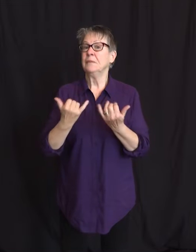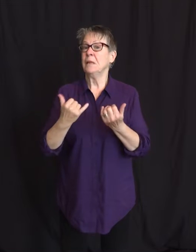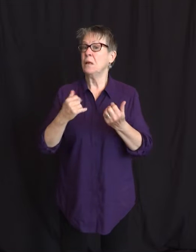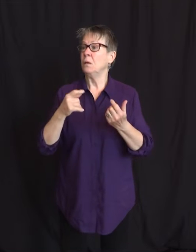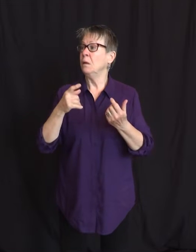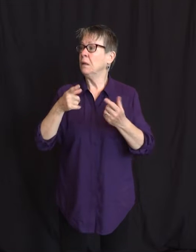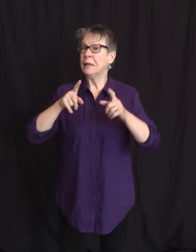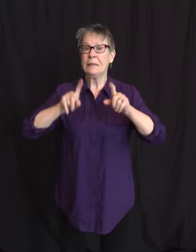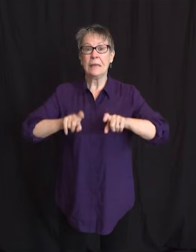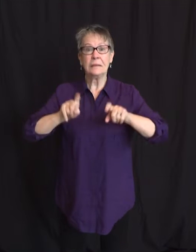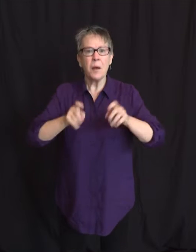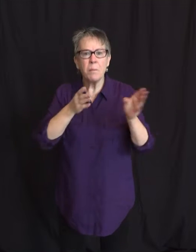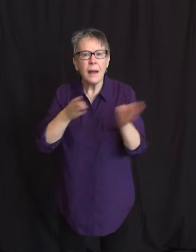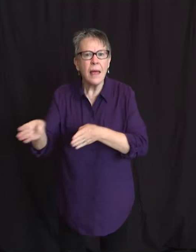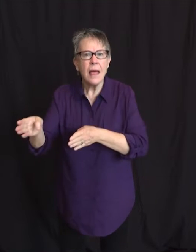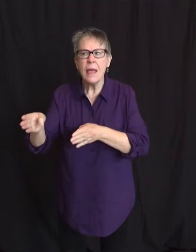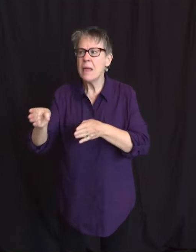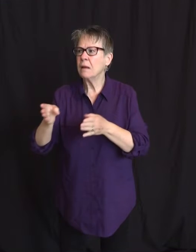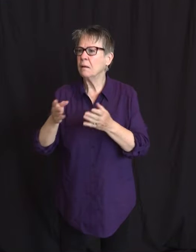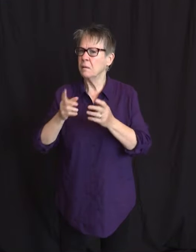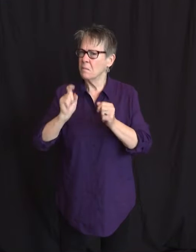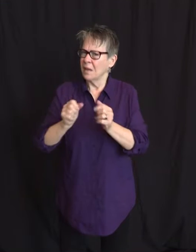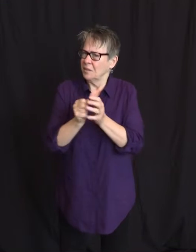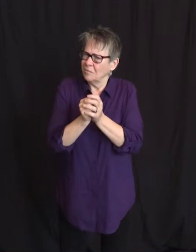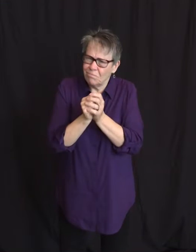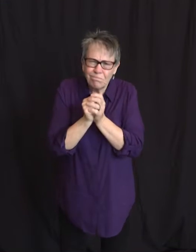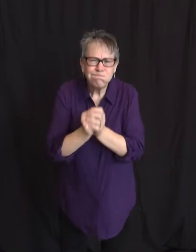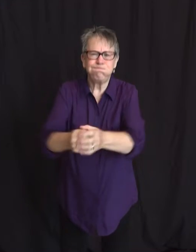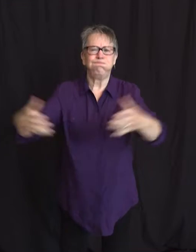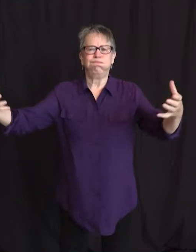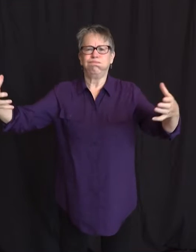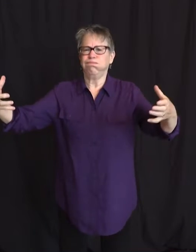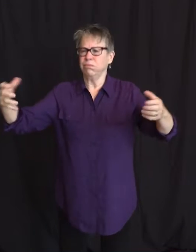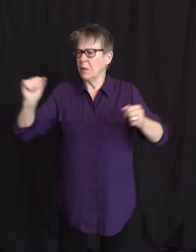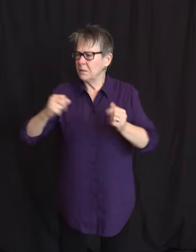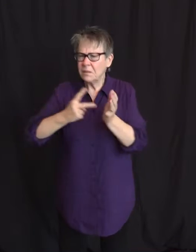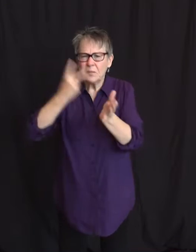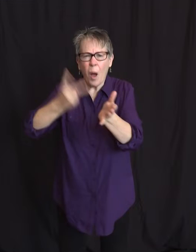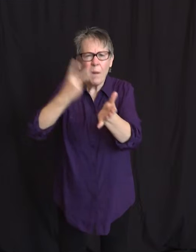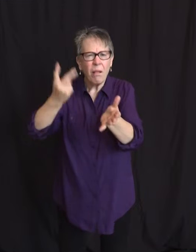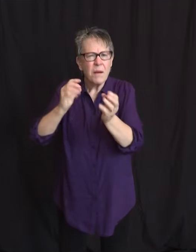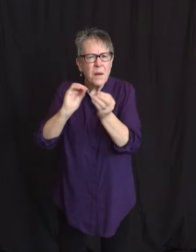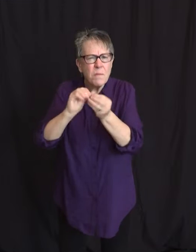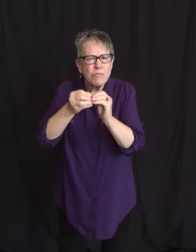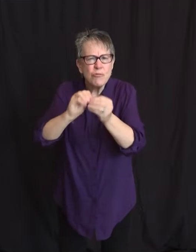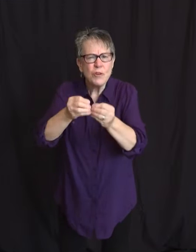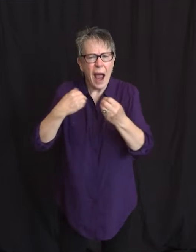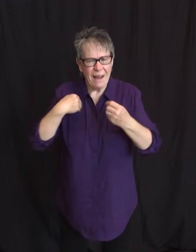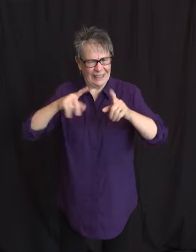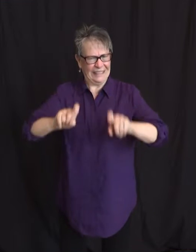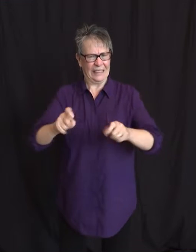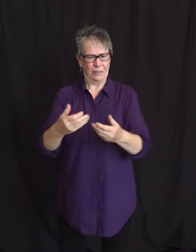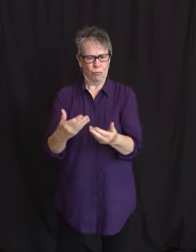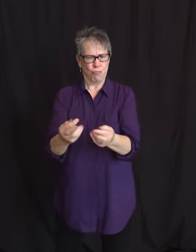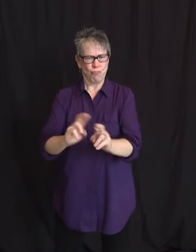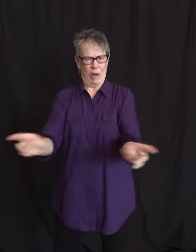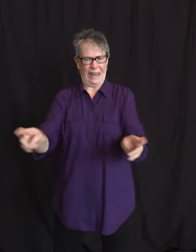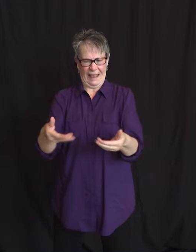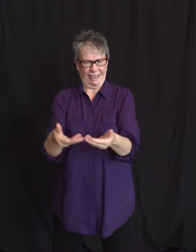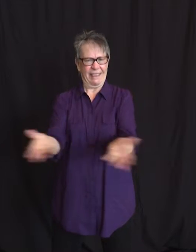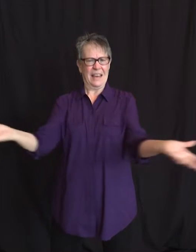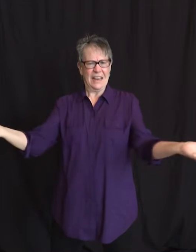to, at the least, double our current testing capacity. I'm proud to announce that we are actively working